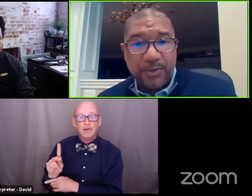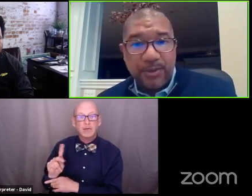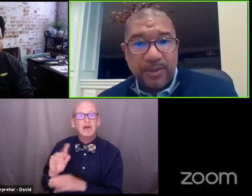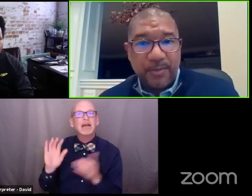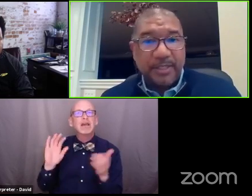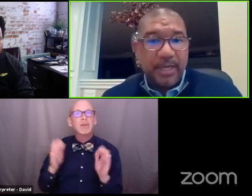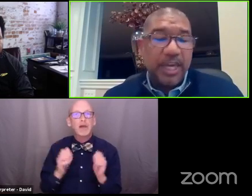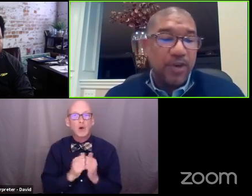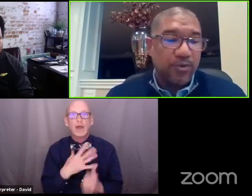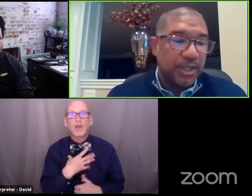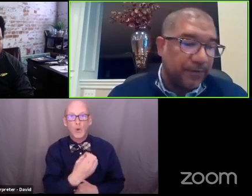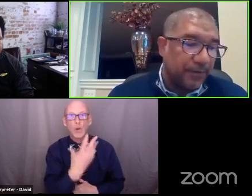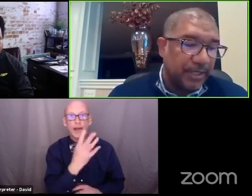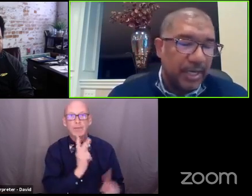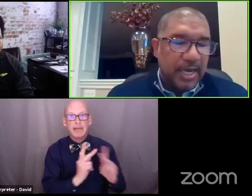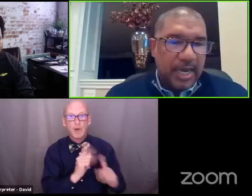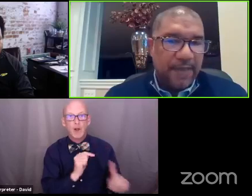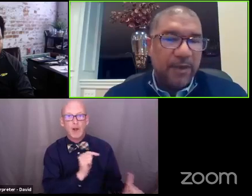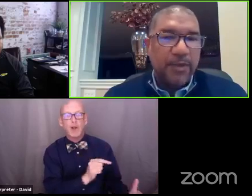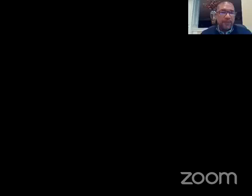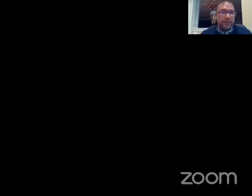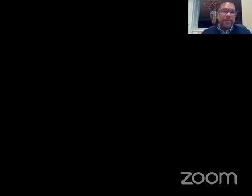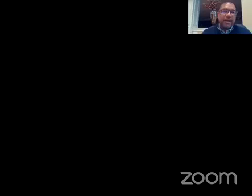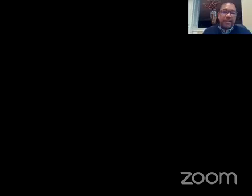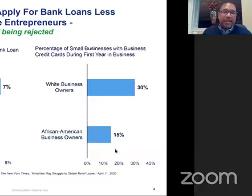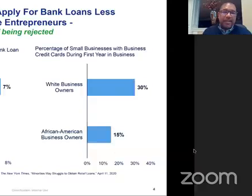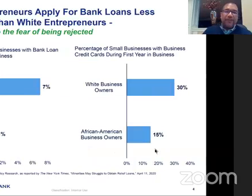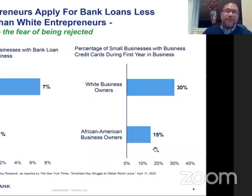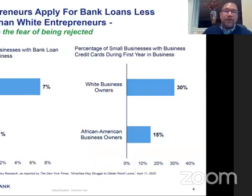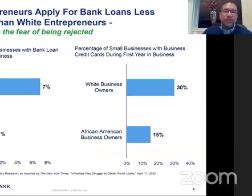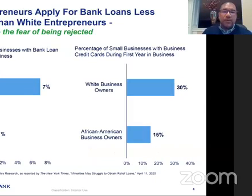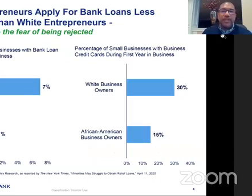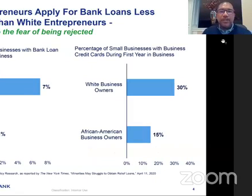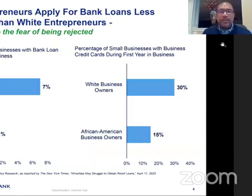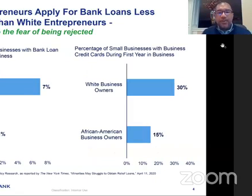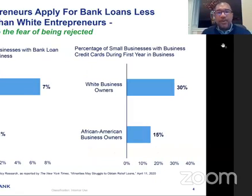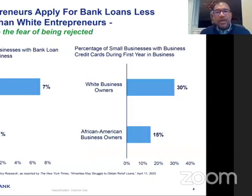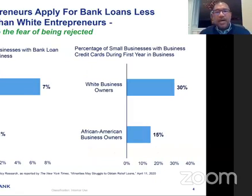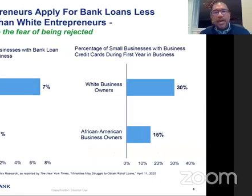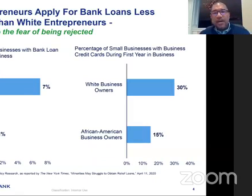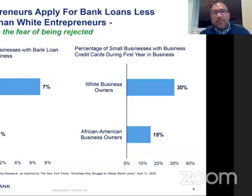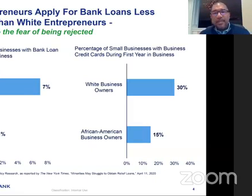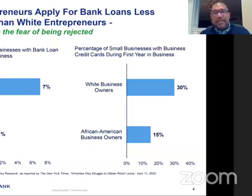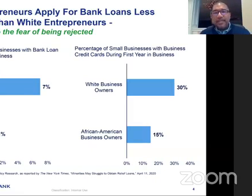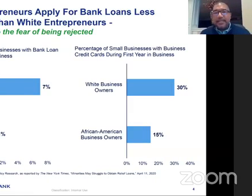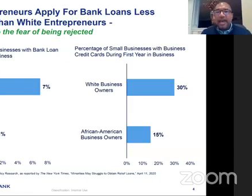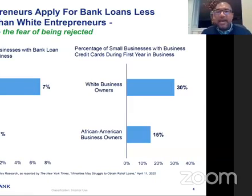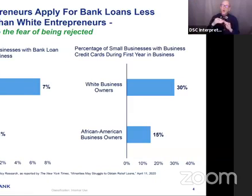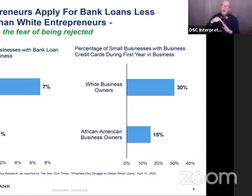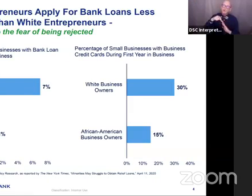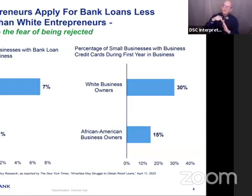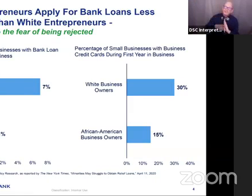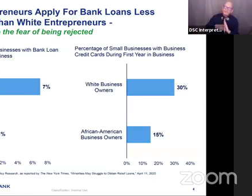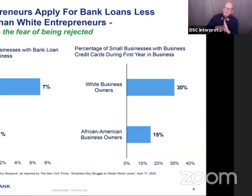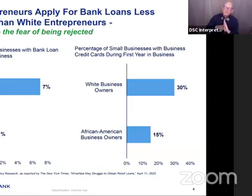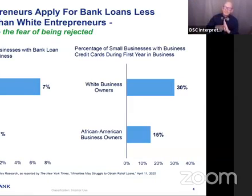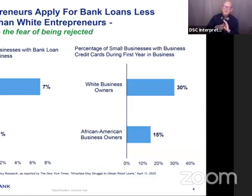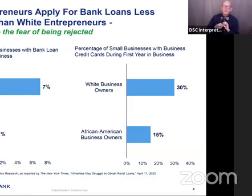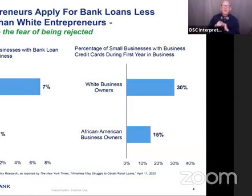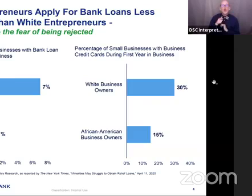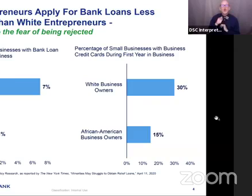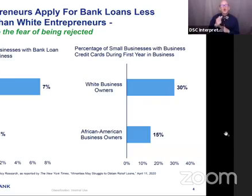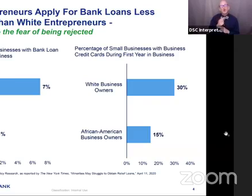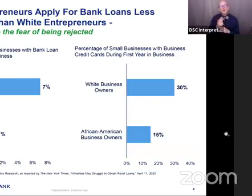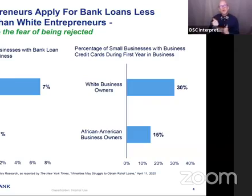white entrepreneurs. I mean, it's a huge difference. And then when you think about as you get further into the channel, right, and using